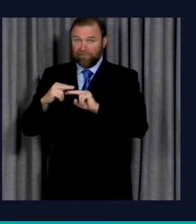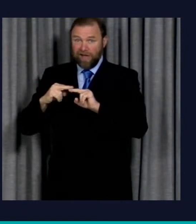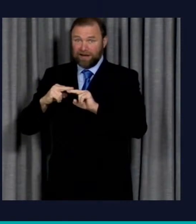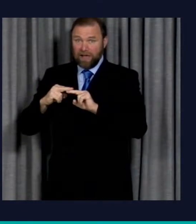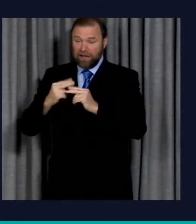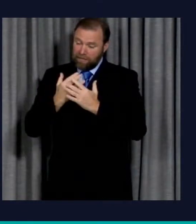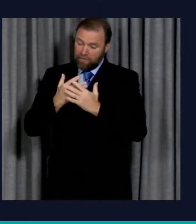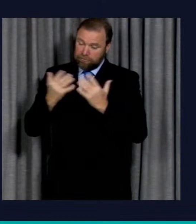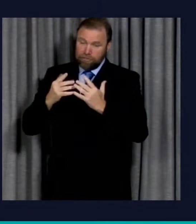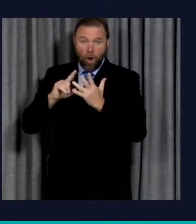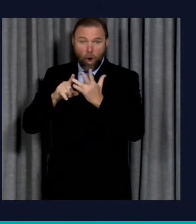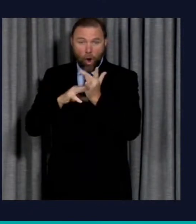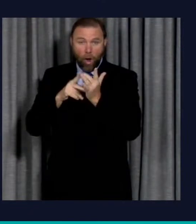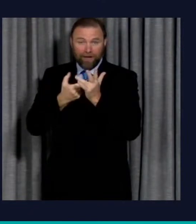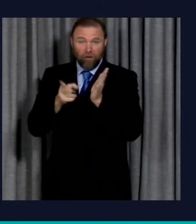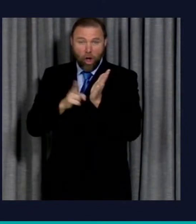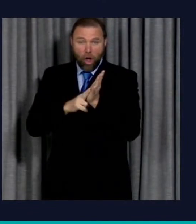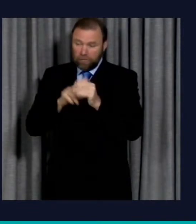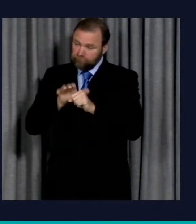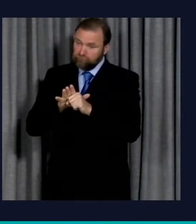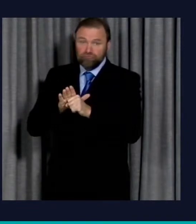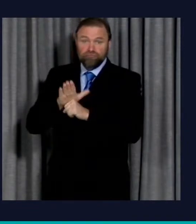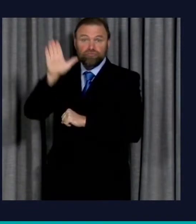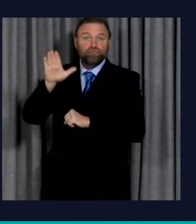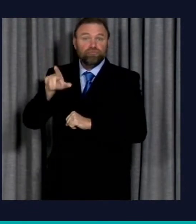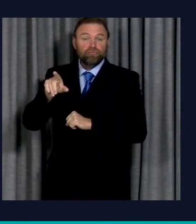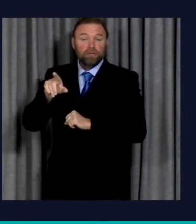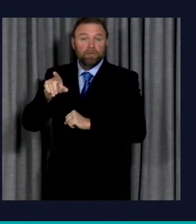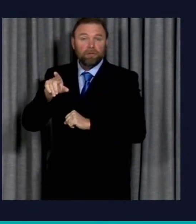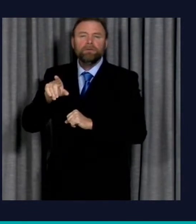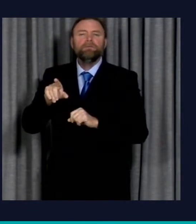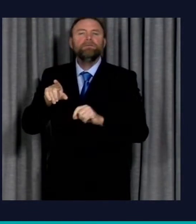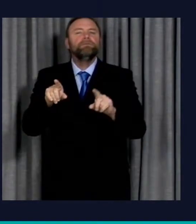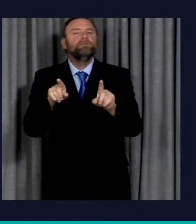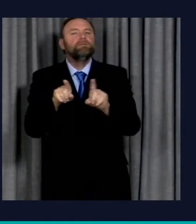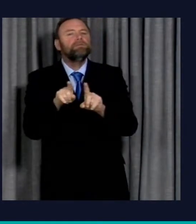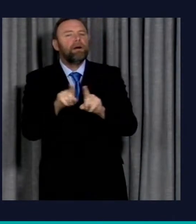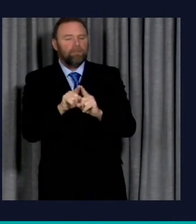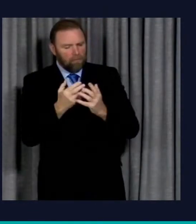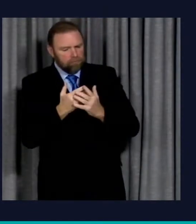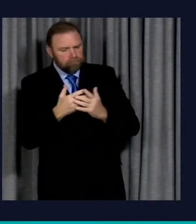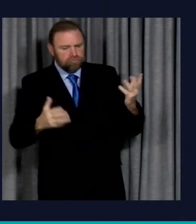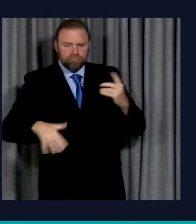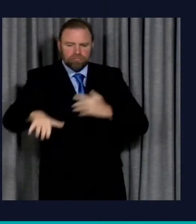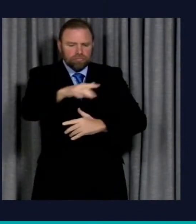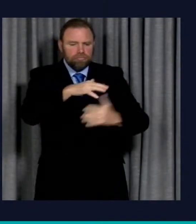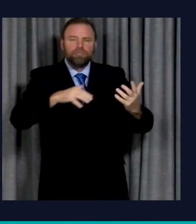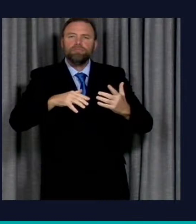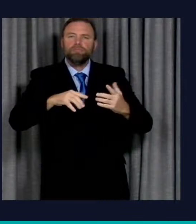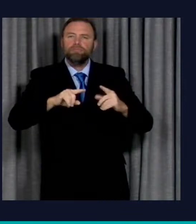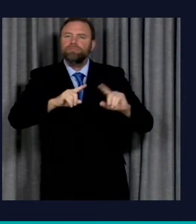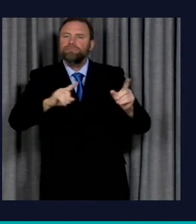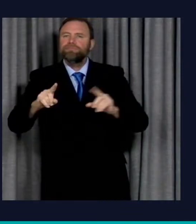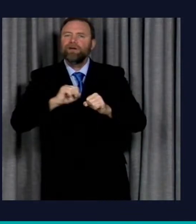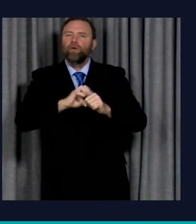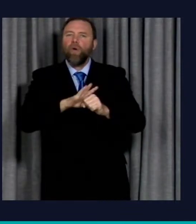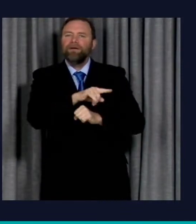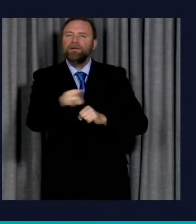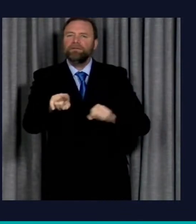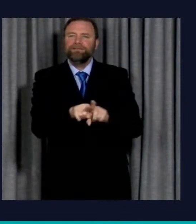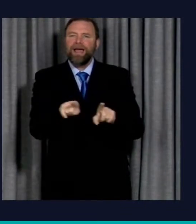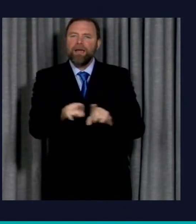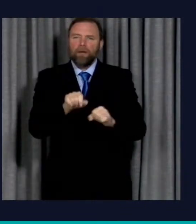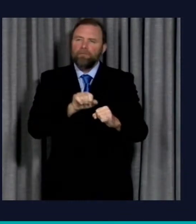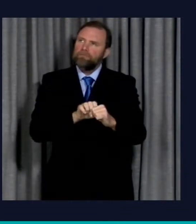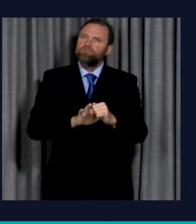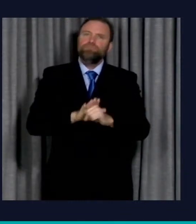has risen sharply, and at the same time, we are also seeing a rapid rise in the overall rates of